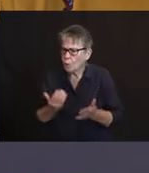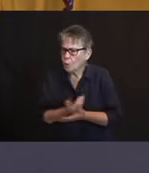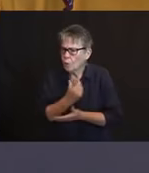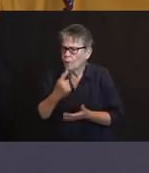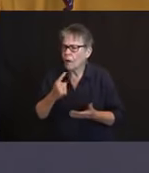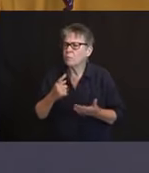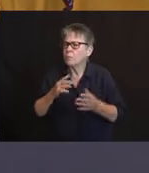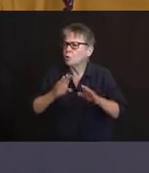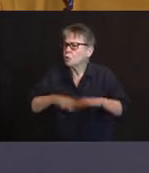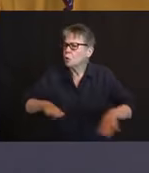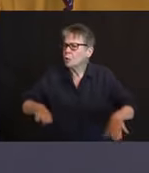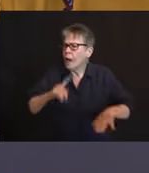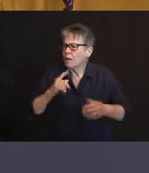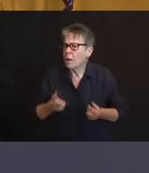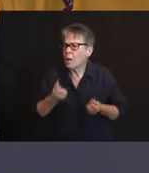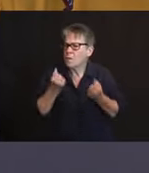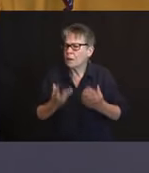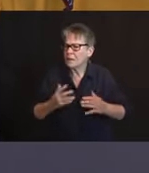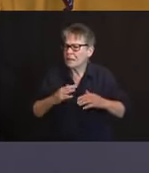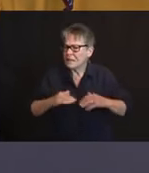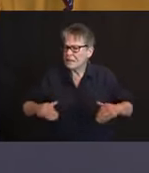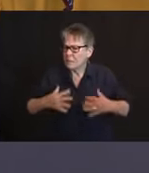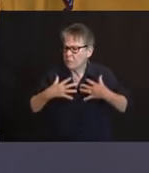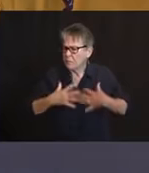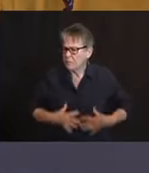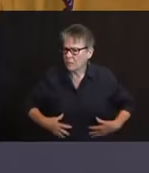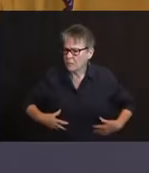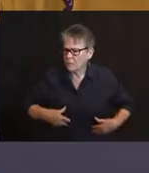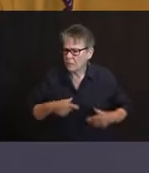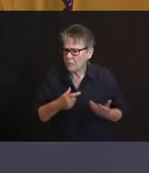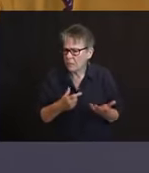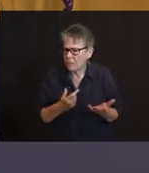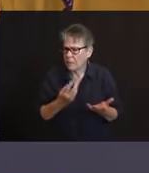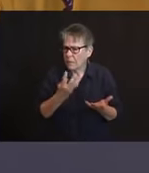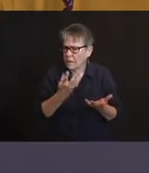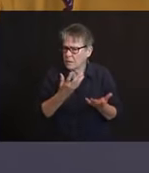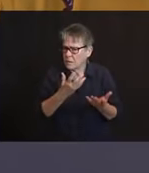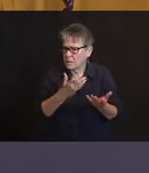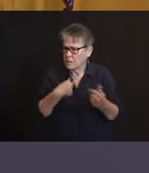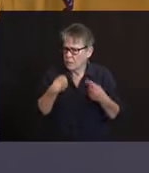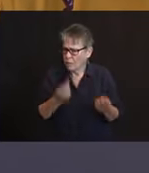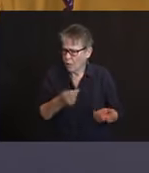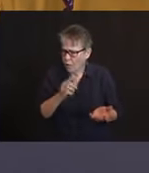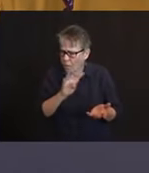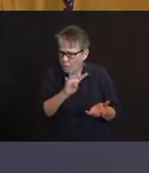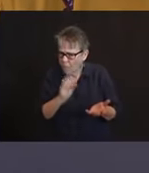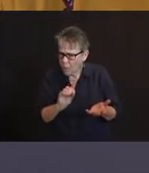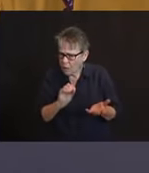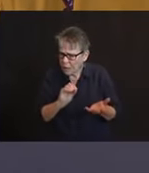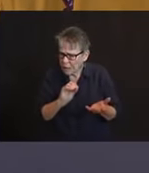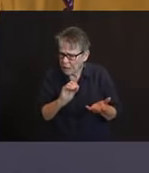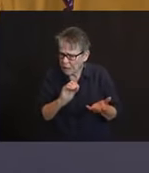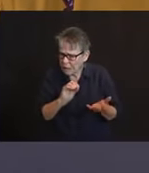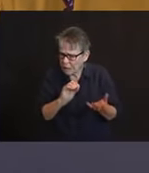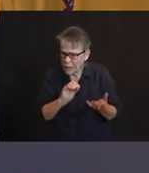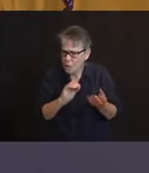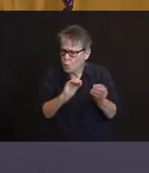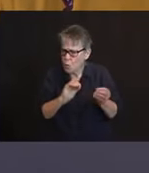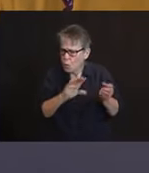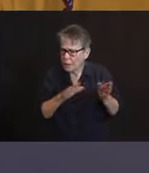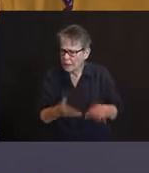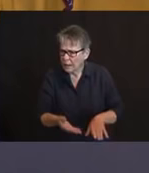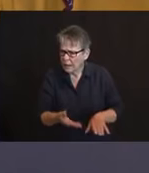sits at 40, but also no fatalities. Separately, you said the awful loss of life of a young